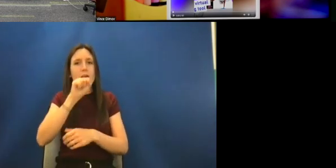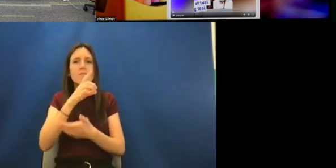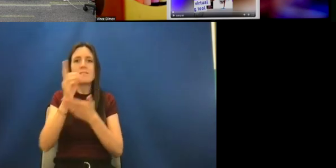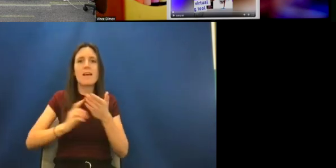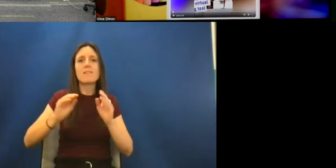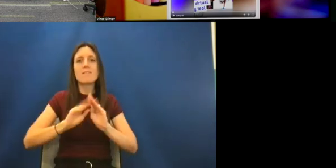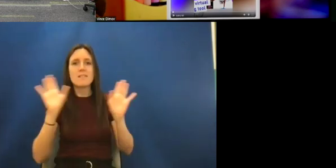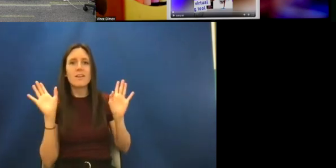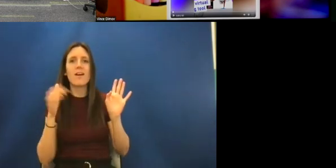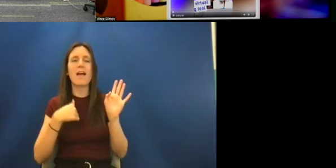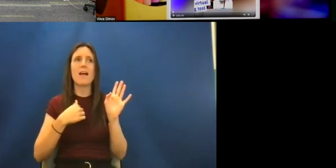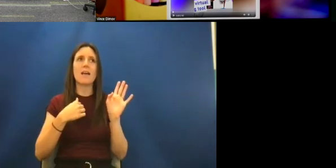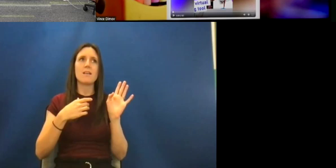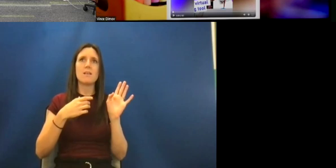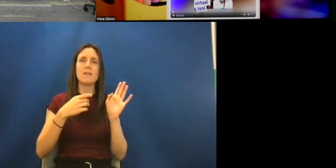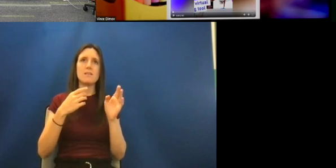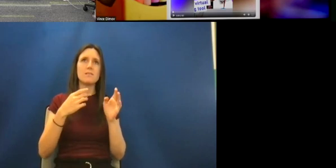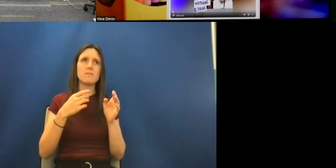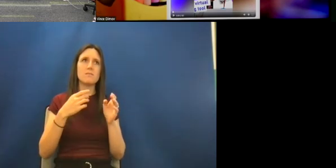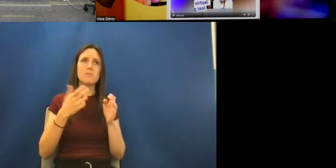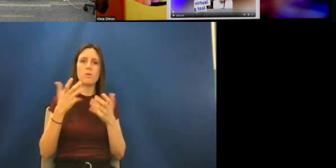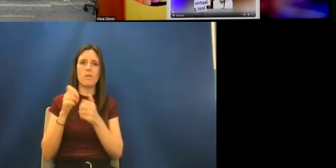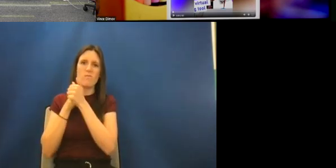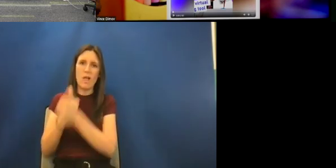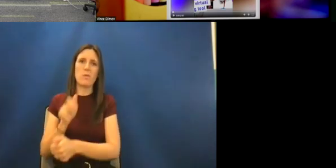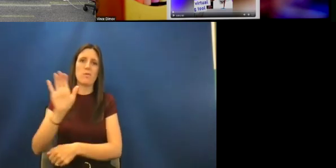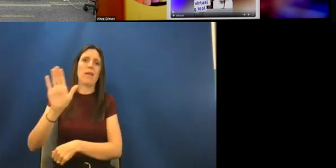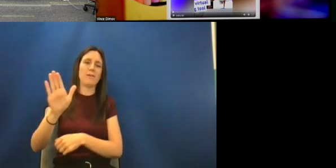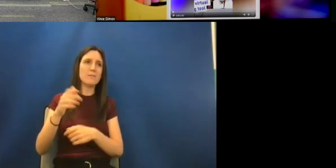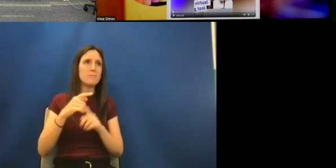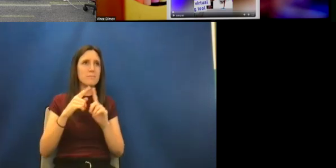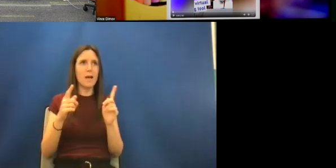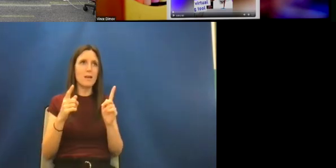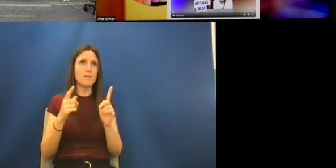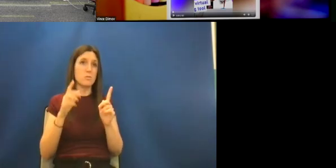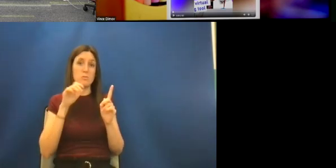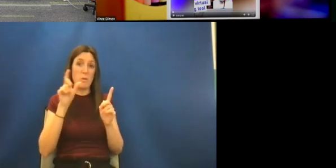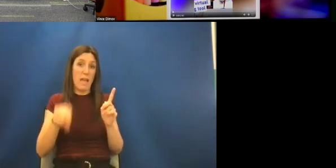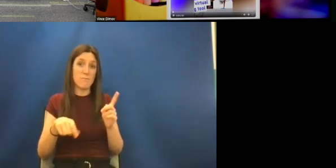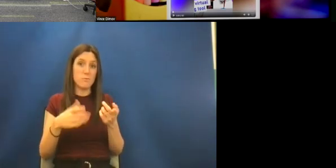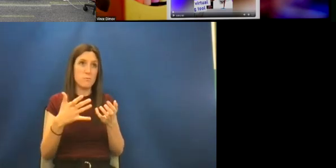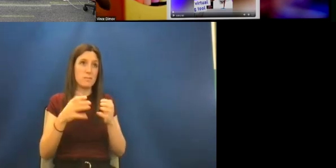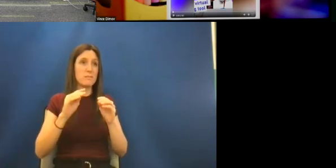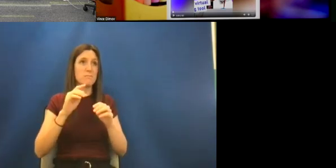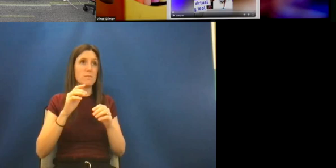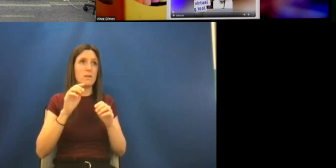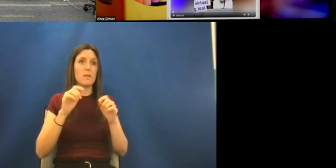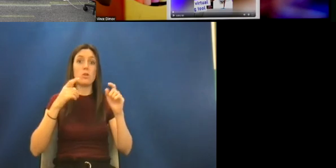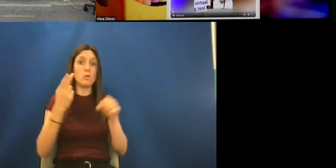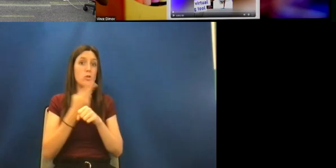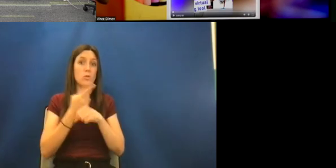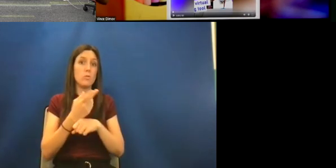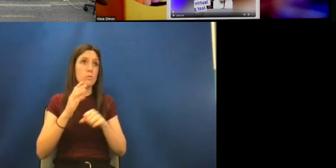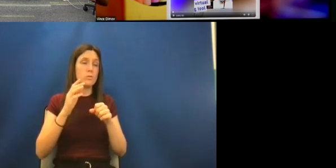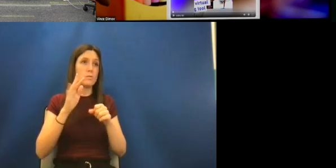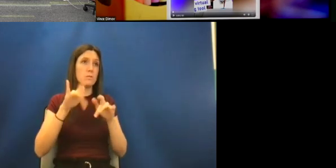simple and clear. I like to do it myself. I hate to follow what they want me to do, but you don't have to follow anything in Canva. You could just click on a blank screen and